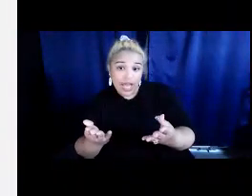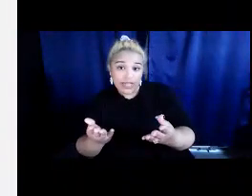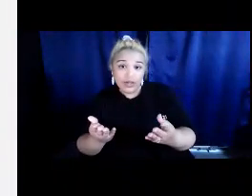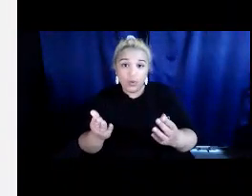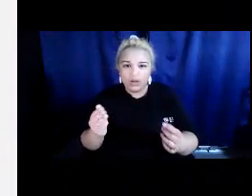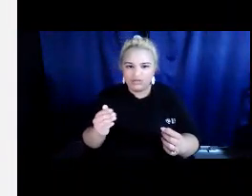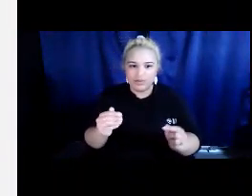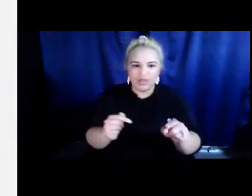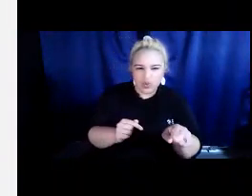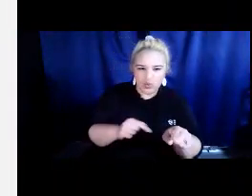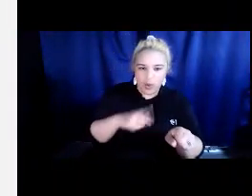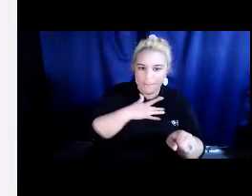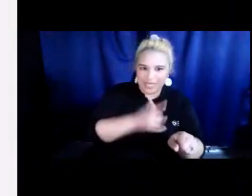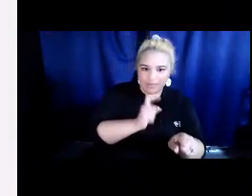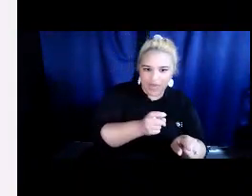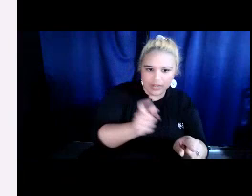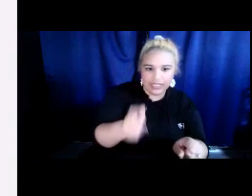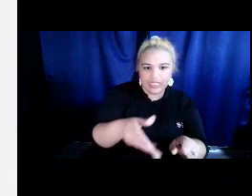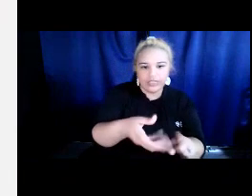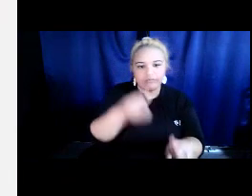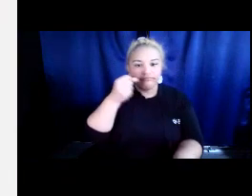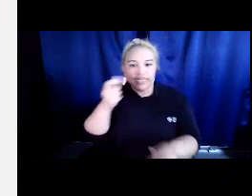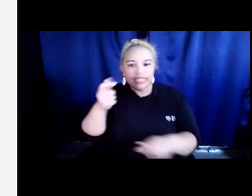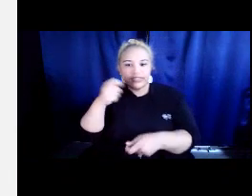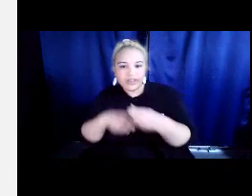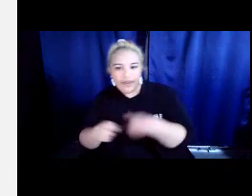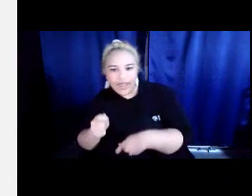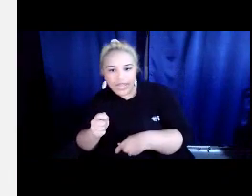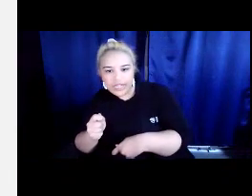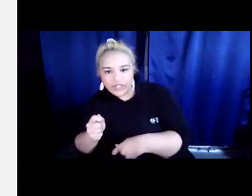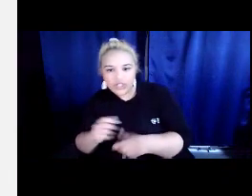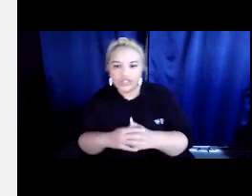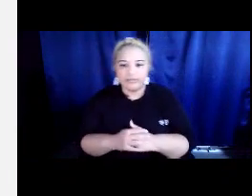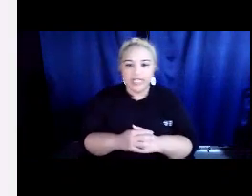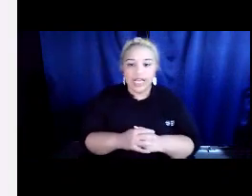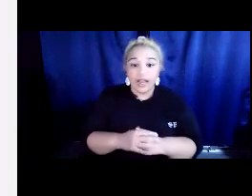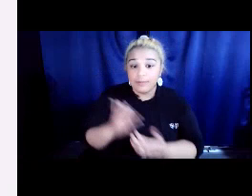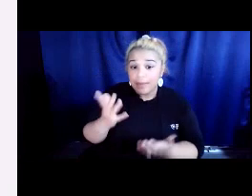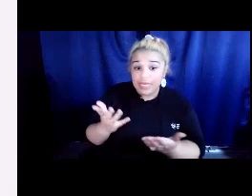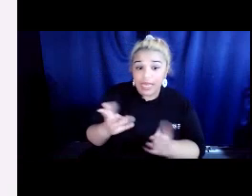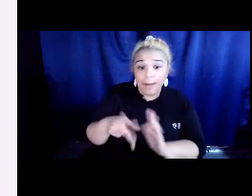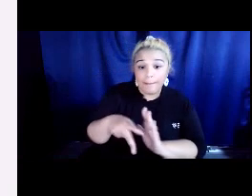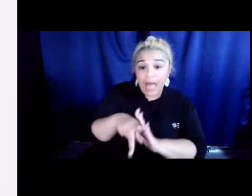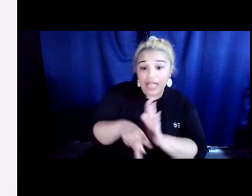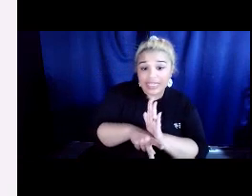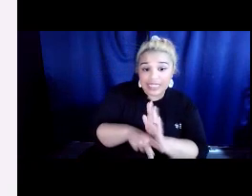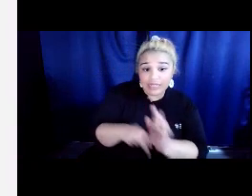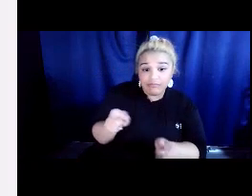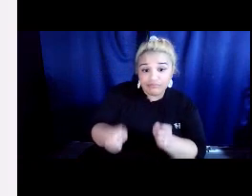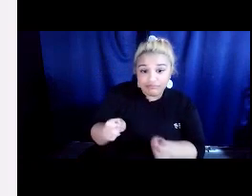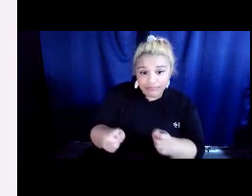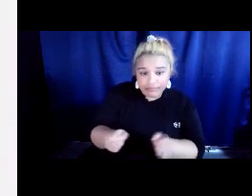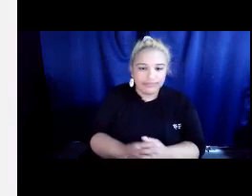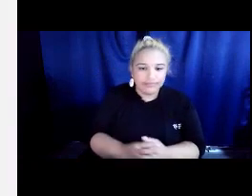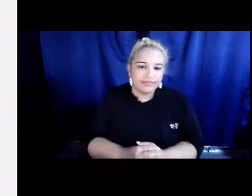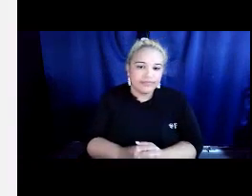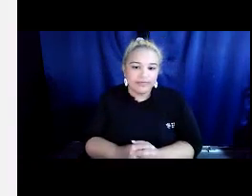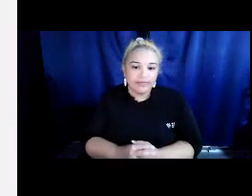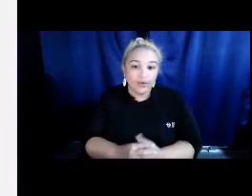Earlier, we discussed barriers related to sensory needs that employees may experience in the workplace. Let's revisit